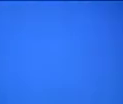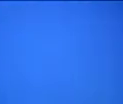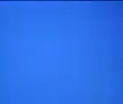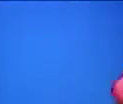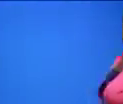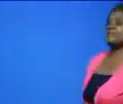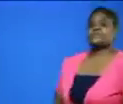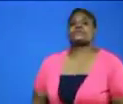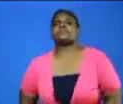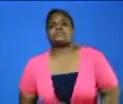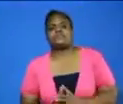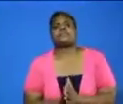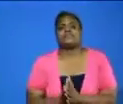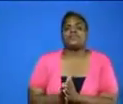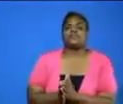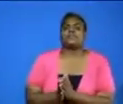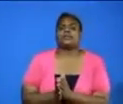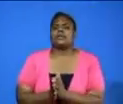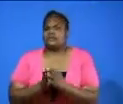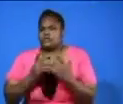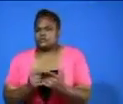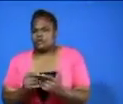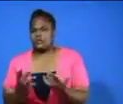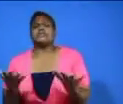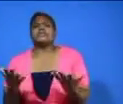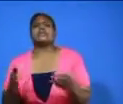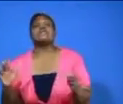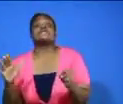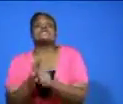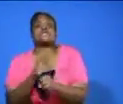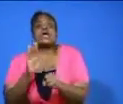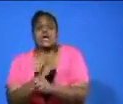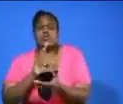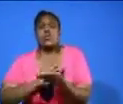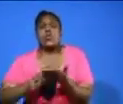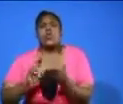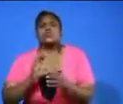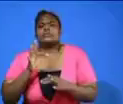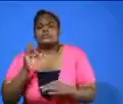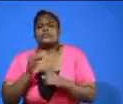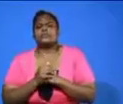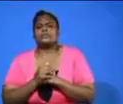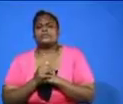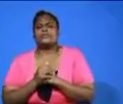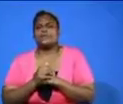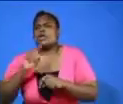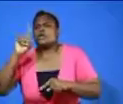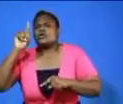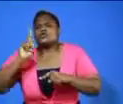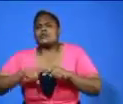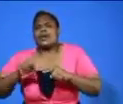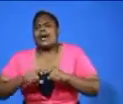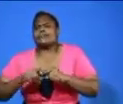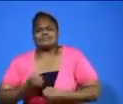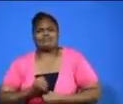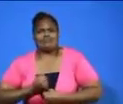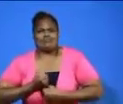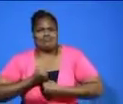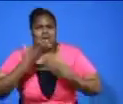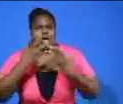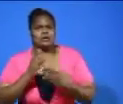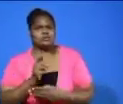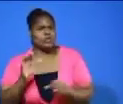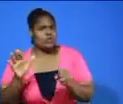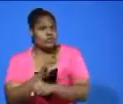was filled up with the Holy Ghost. You cannot speak the whole truth unless